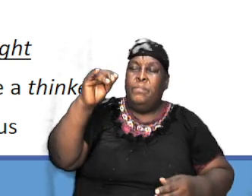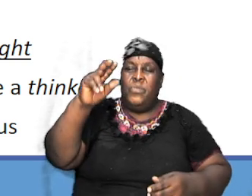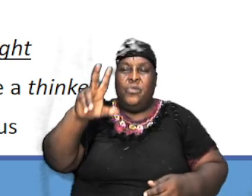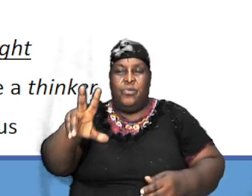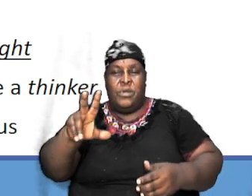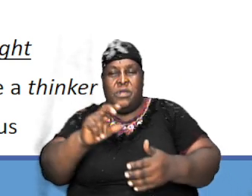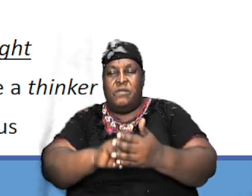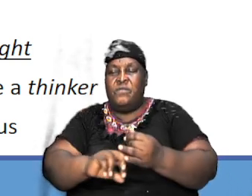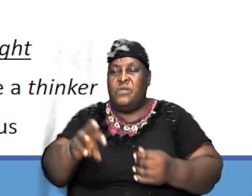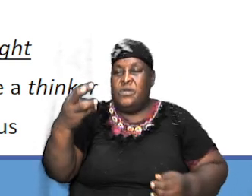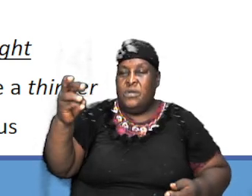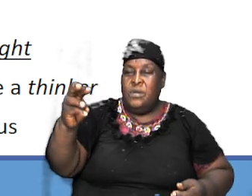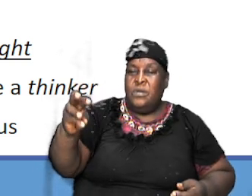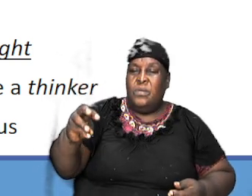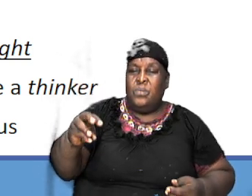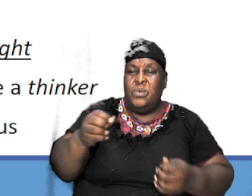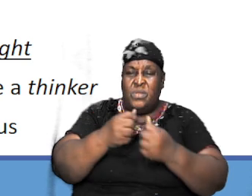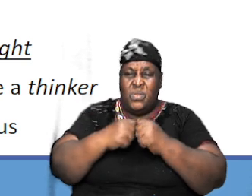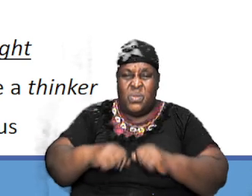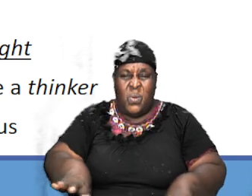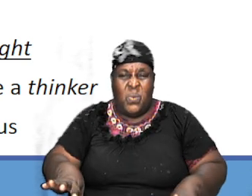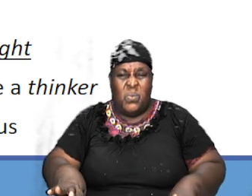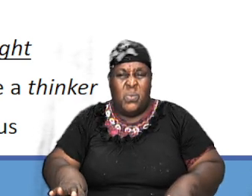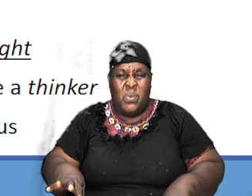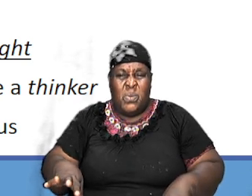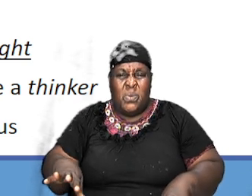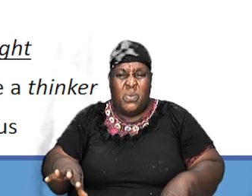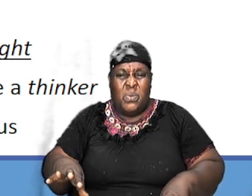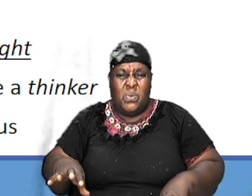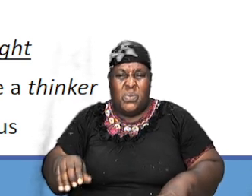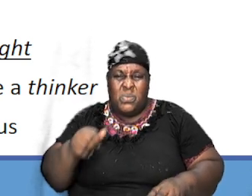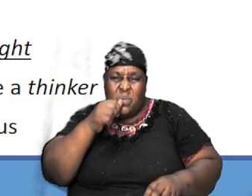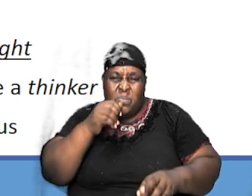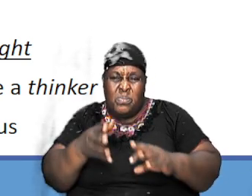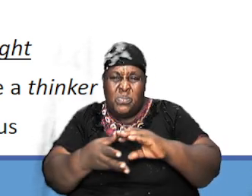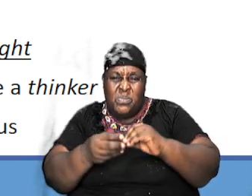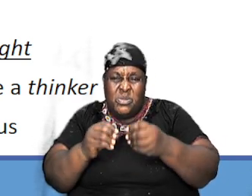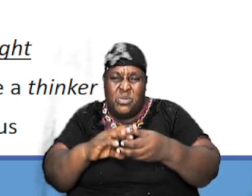controversy, great is the mystery of godliness, right?